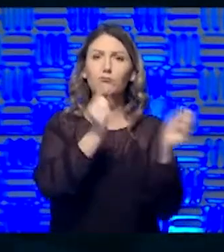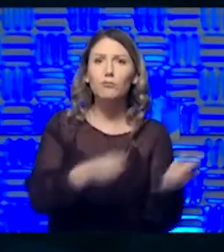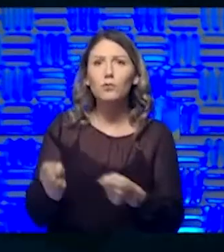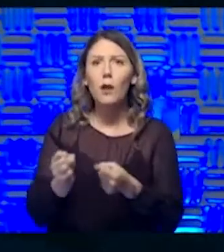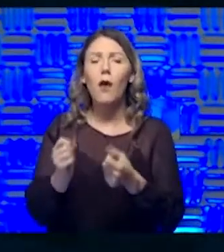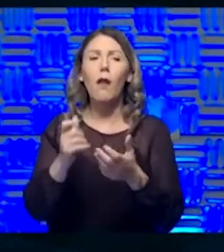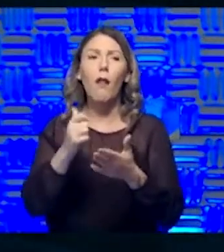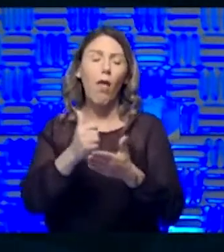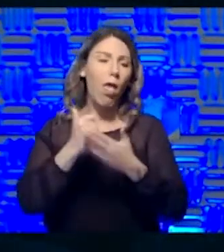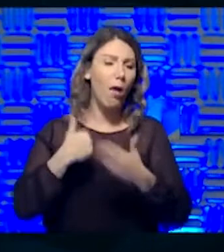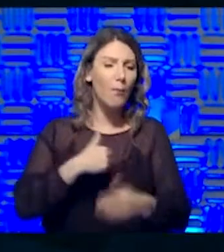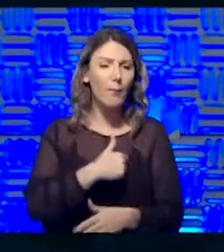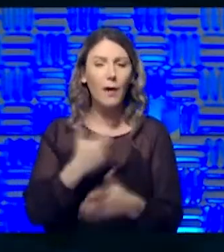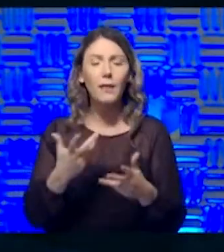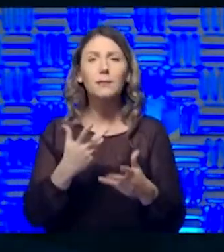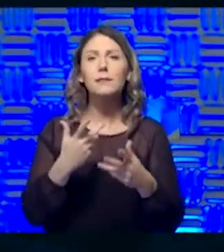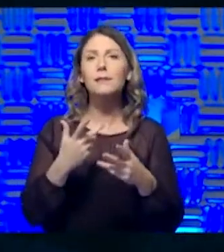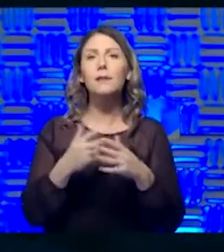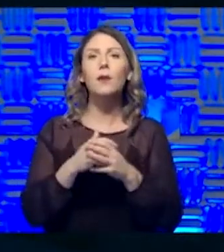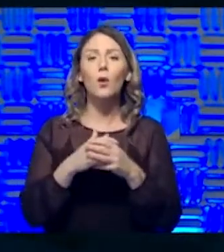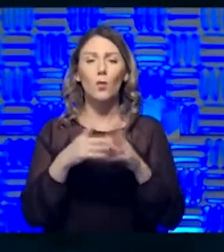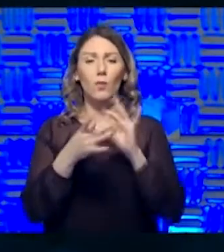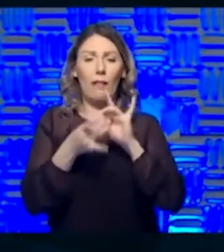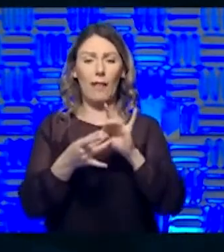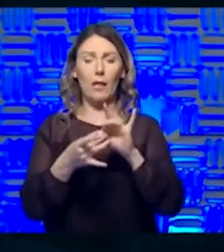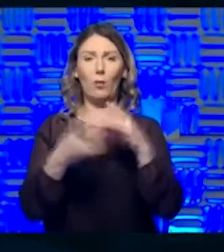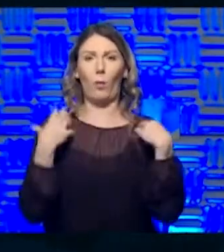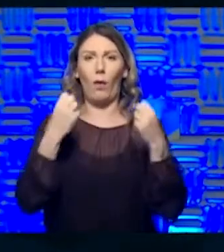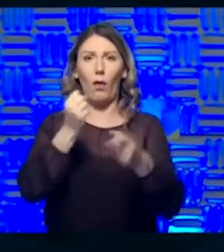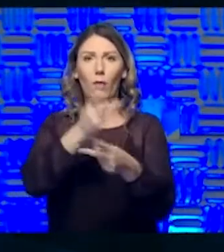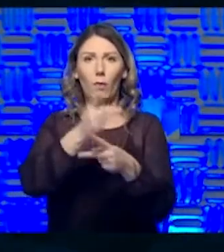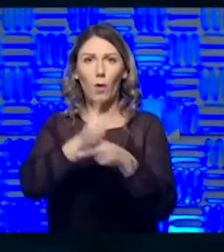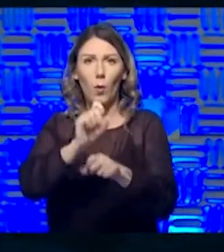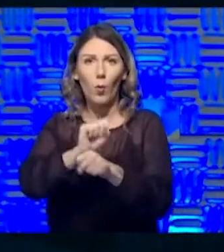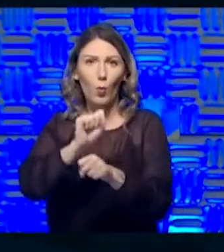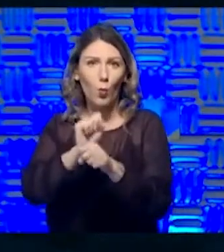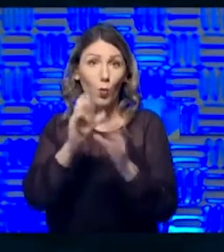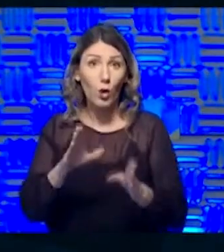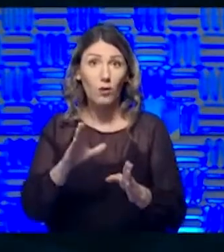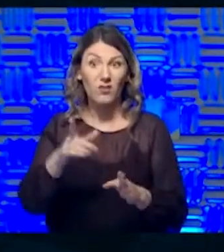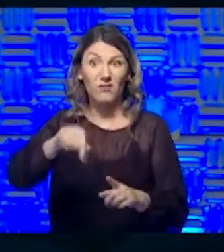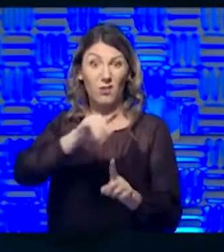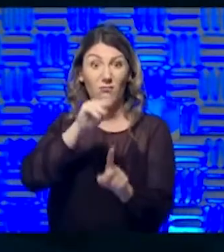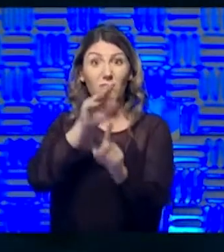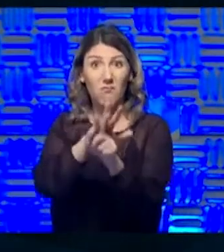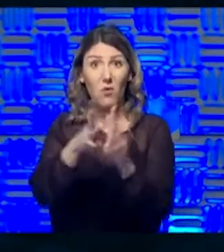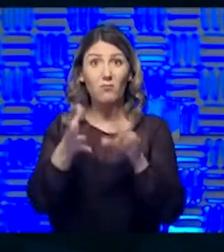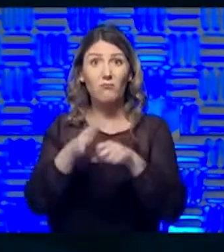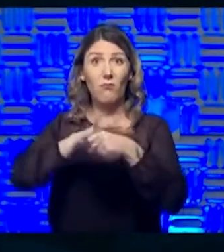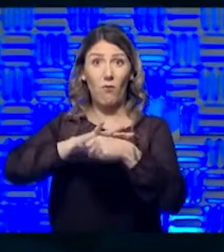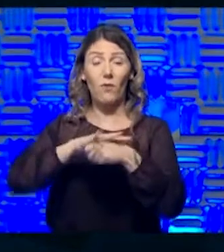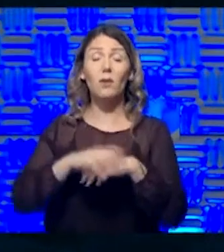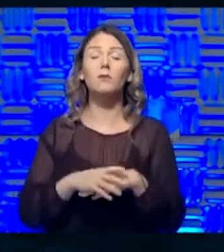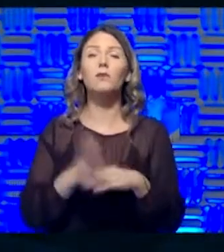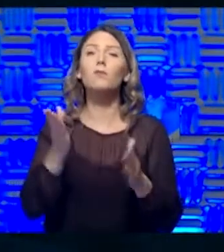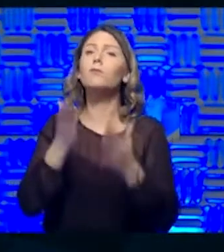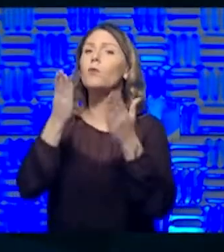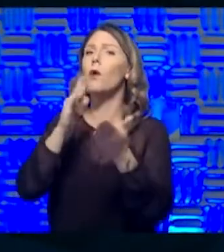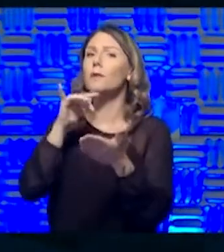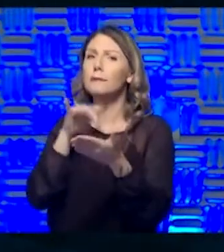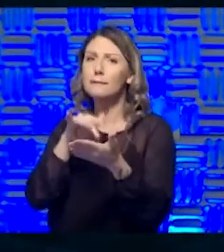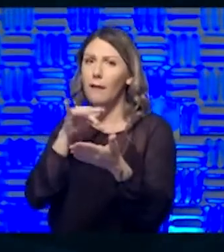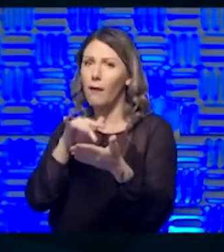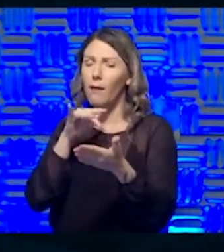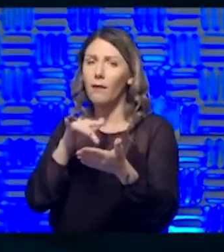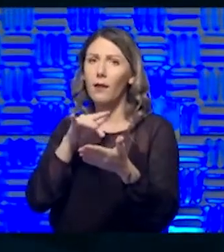us in terms of our healthcare workers that are being exposed to COVID. So we're proposing a study that's going to be rolled